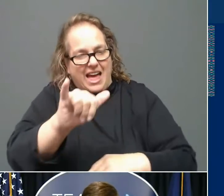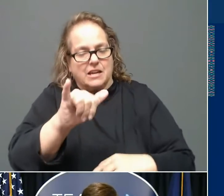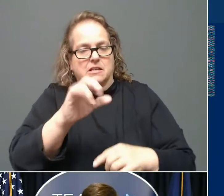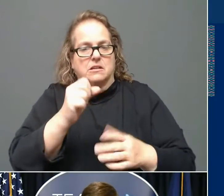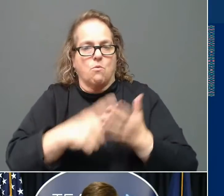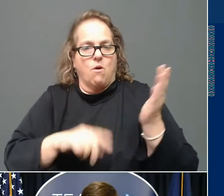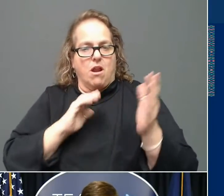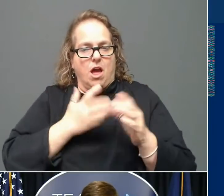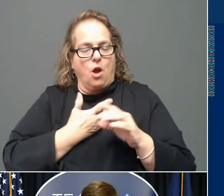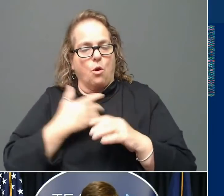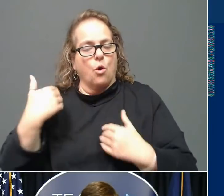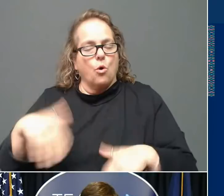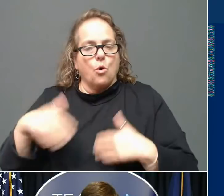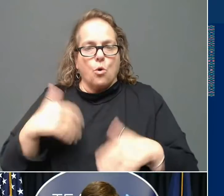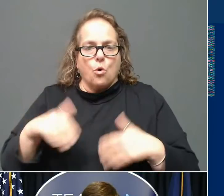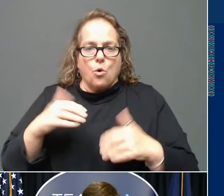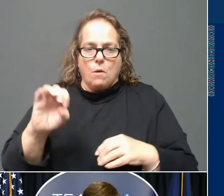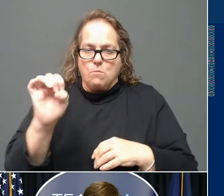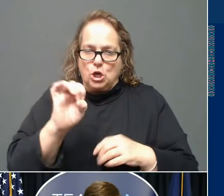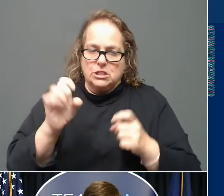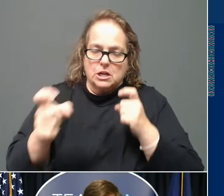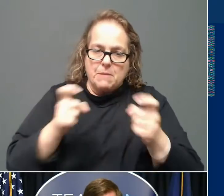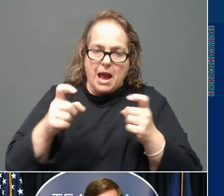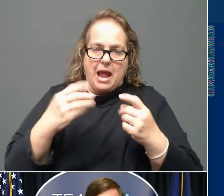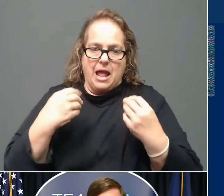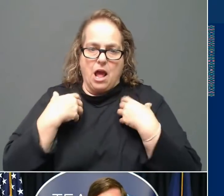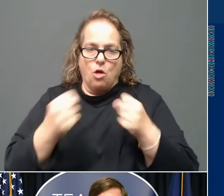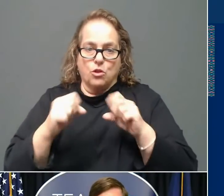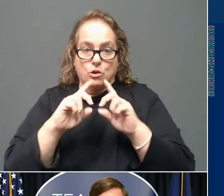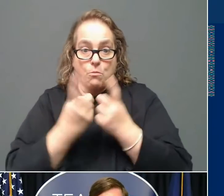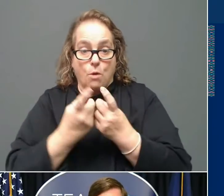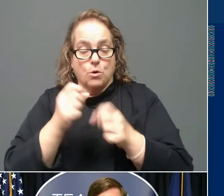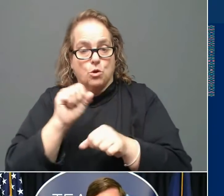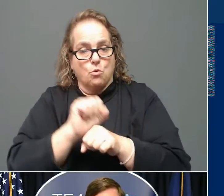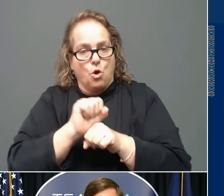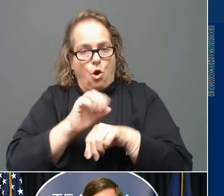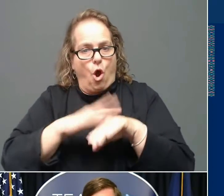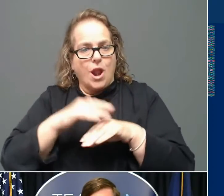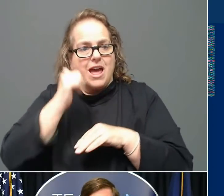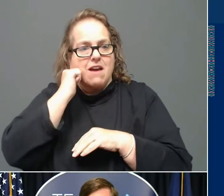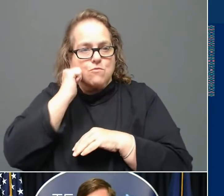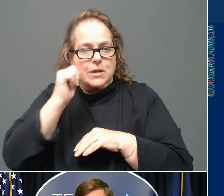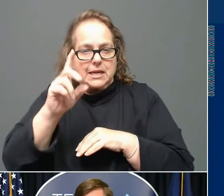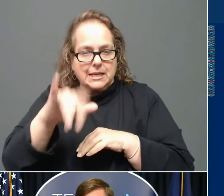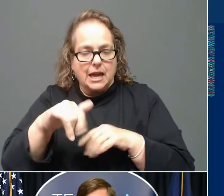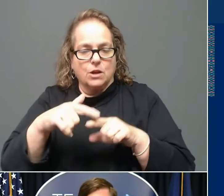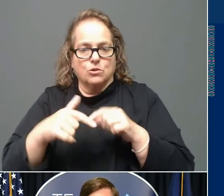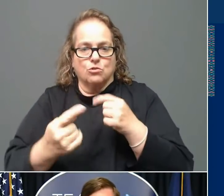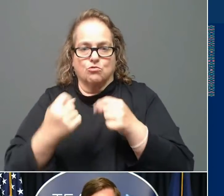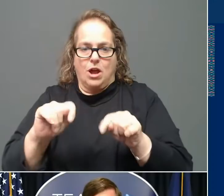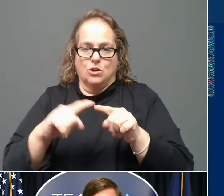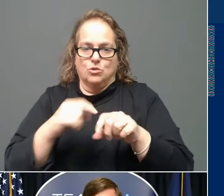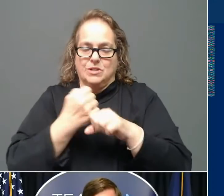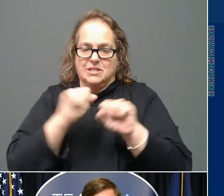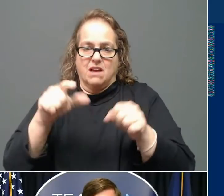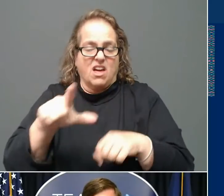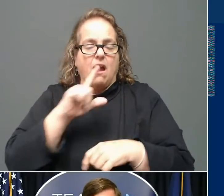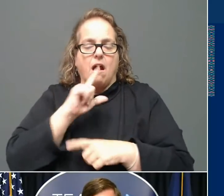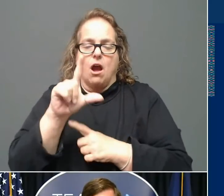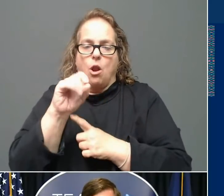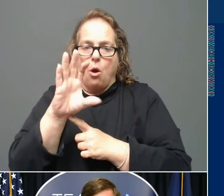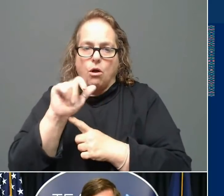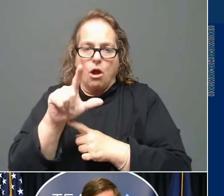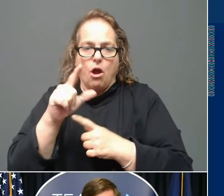management and health department employees work on every day, and they are local heroes, and he's even wearing his mask.